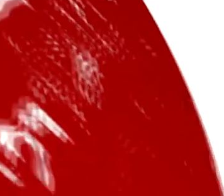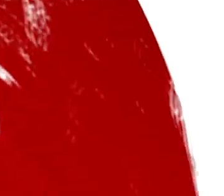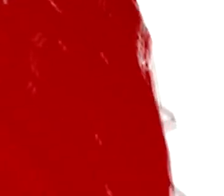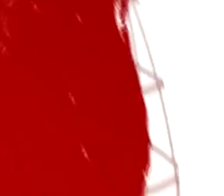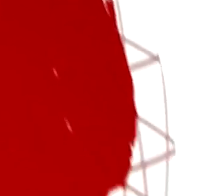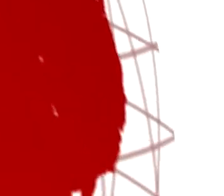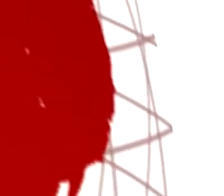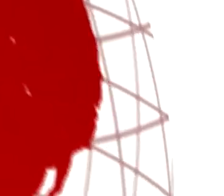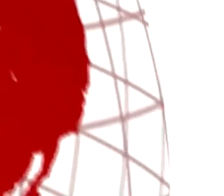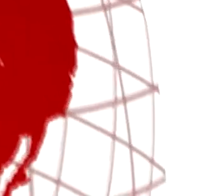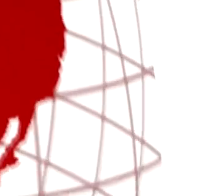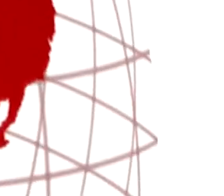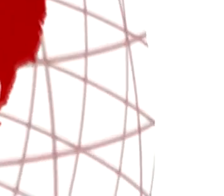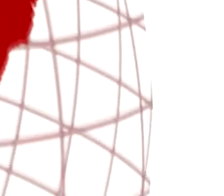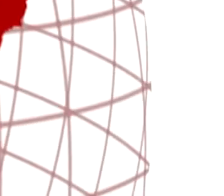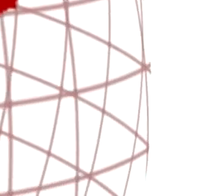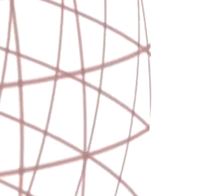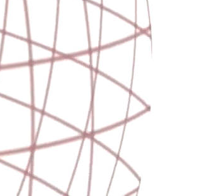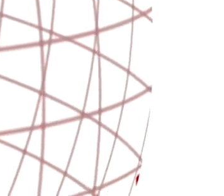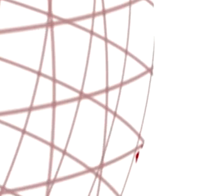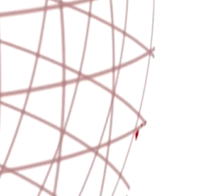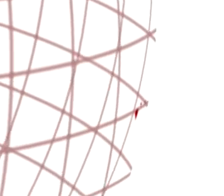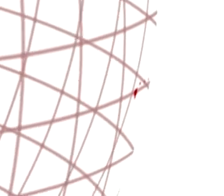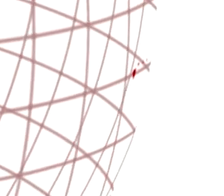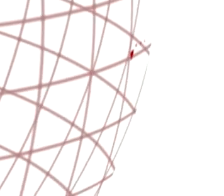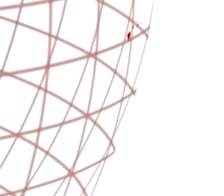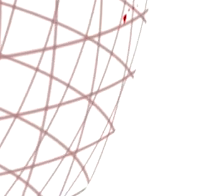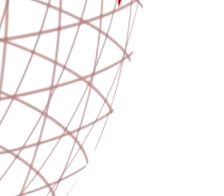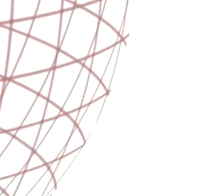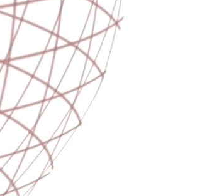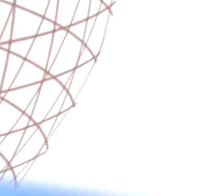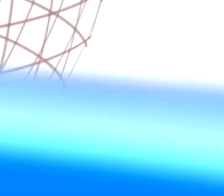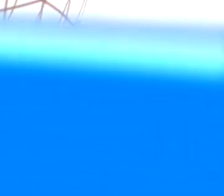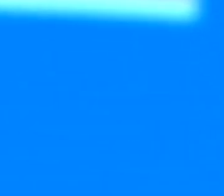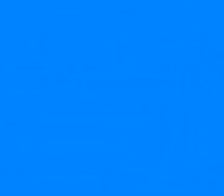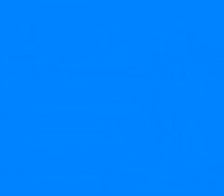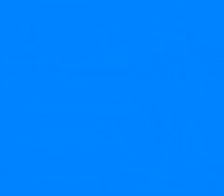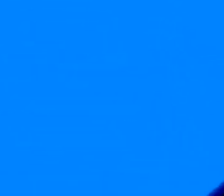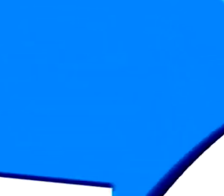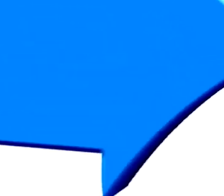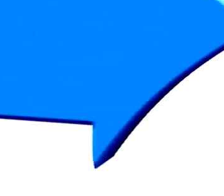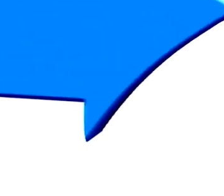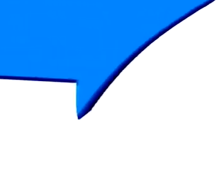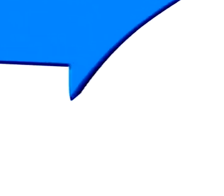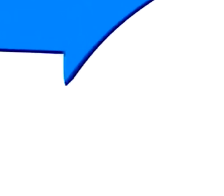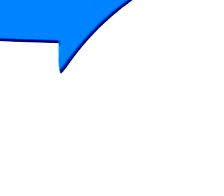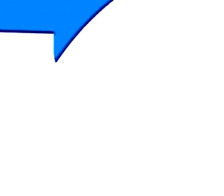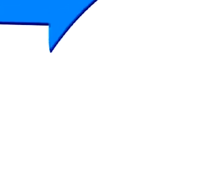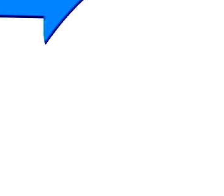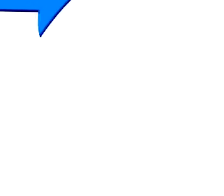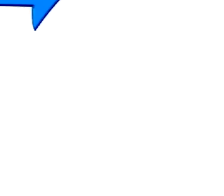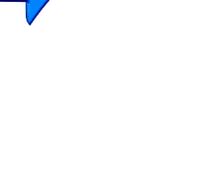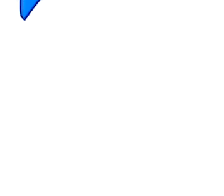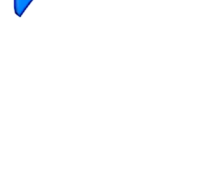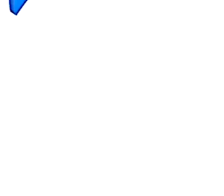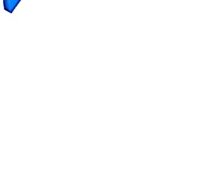Hallelujah. Ni watoto watii ni wazazi wema. Katika Bwana